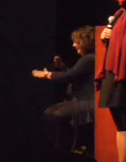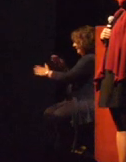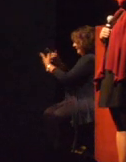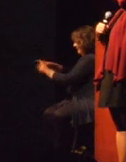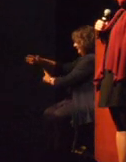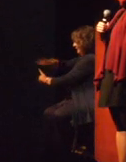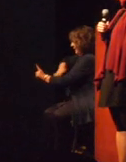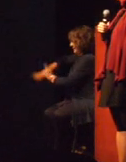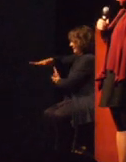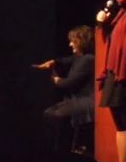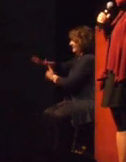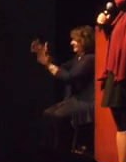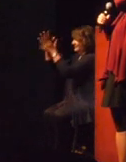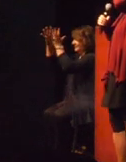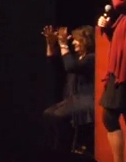us.